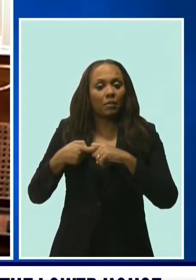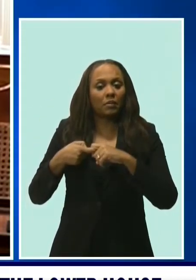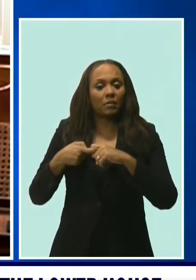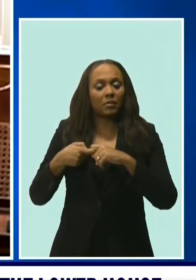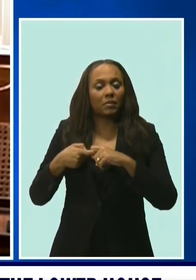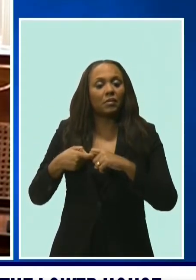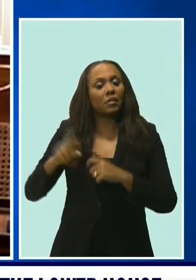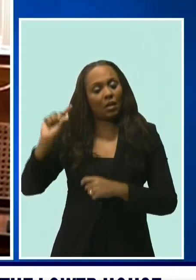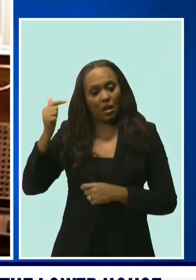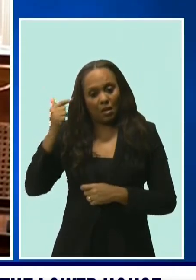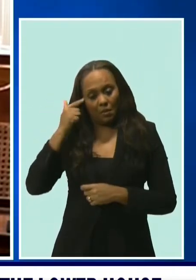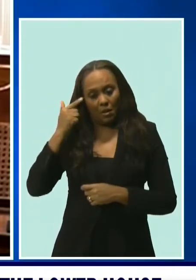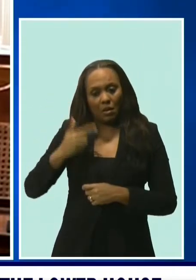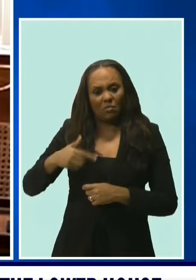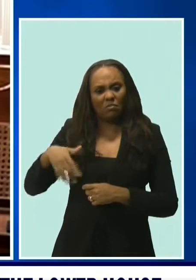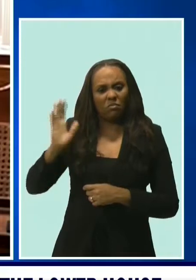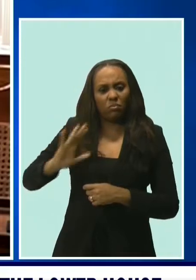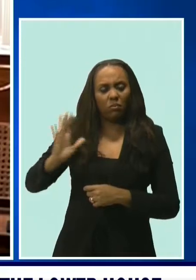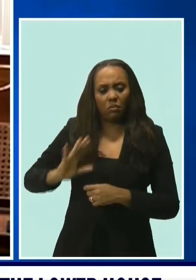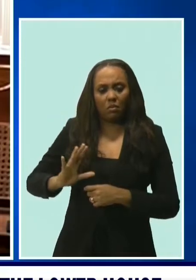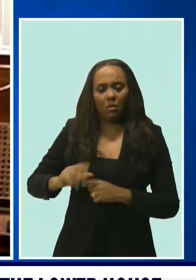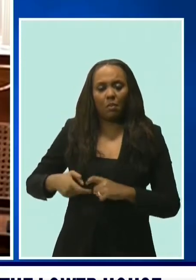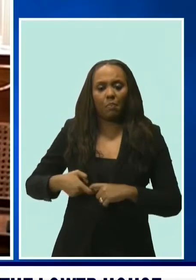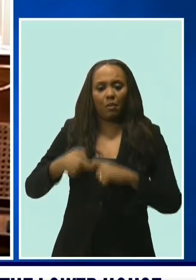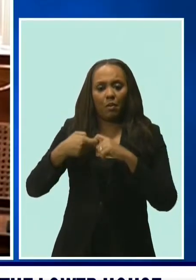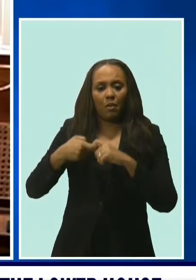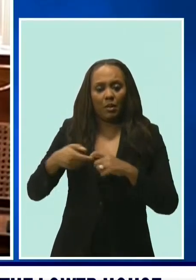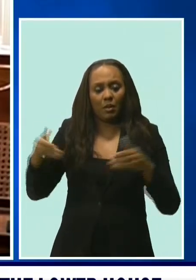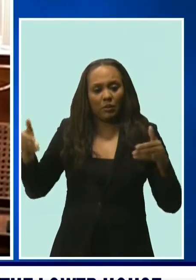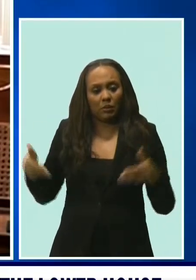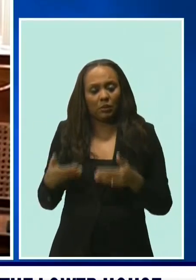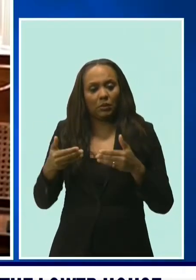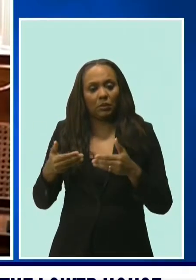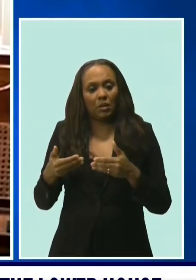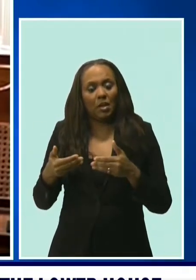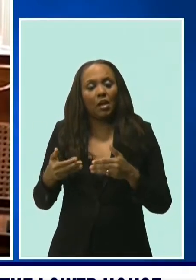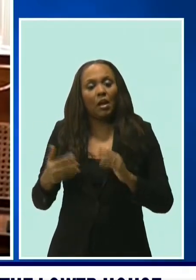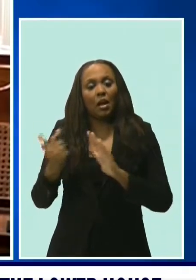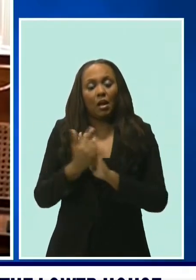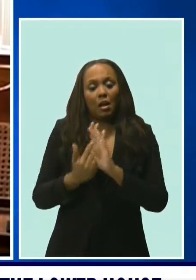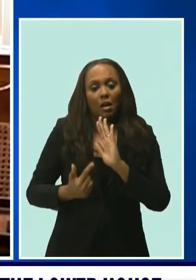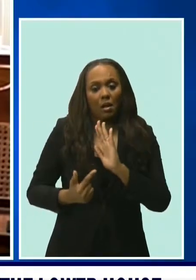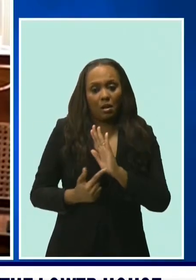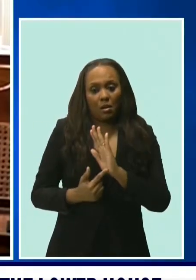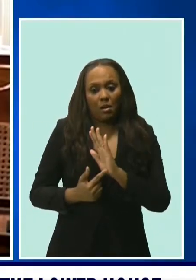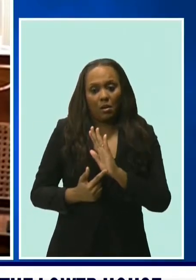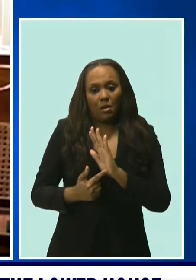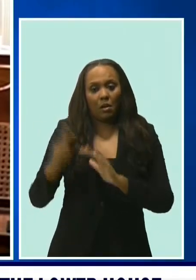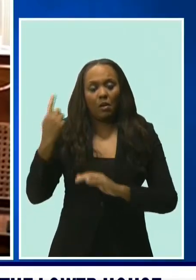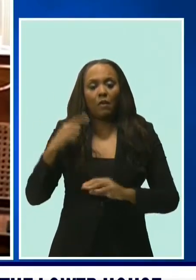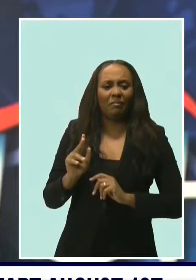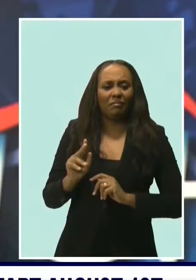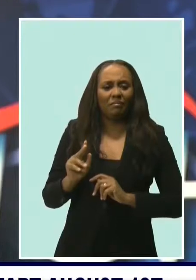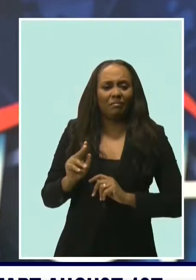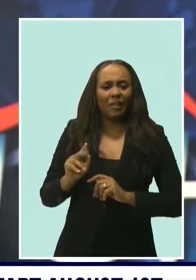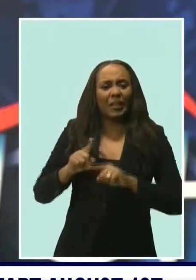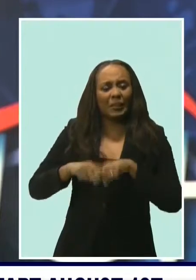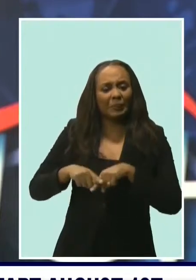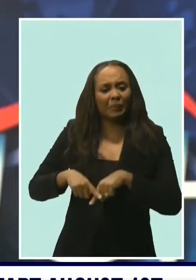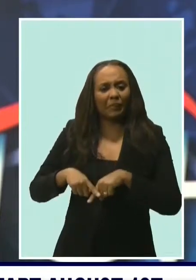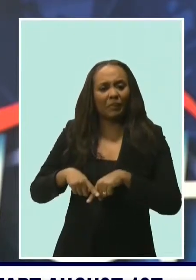conscious that 50 years ago, almost 40-something years ago, the other place brought to a